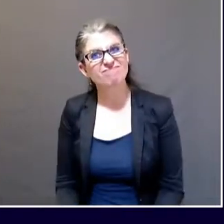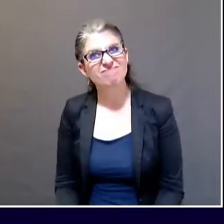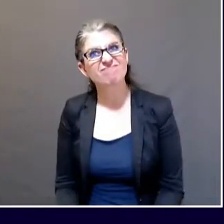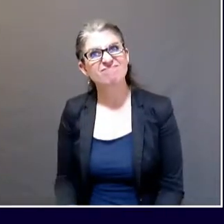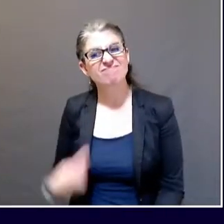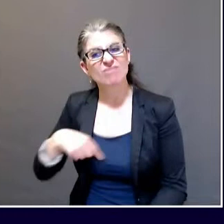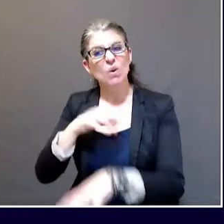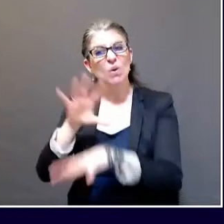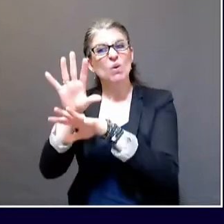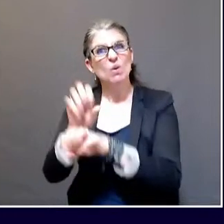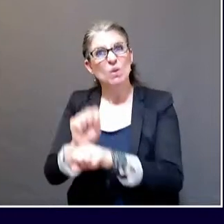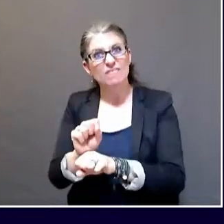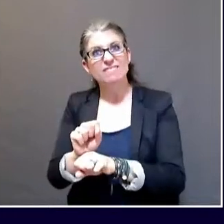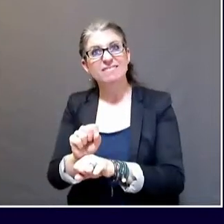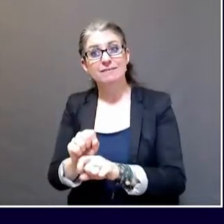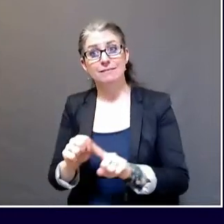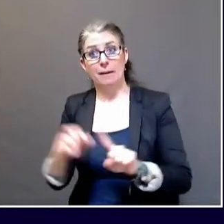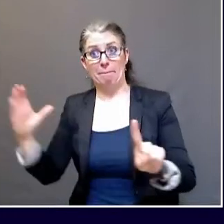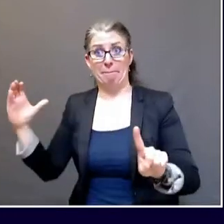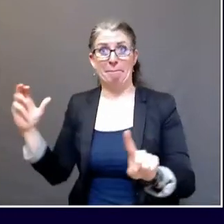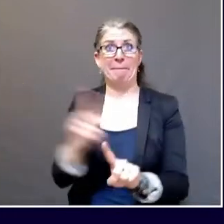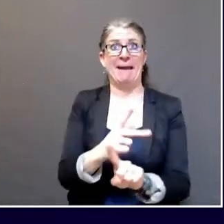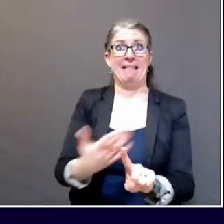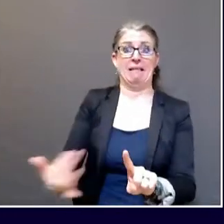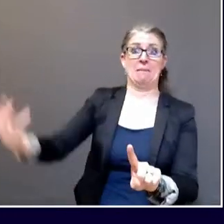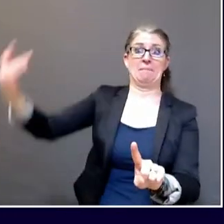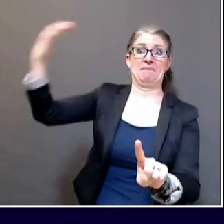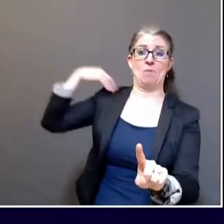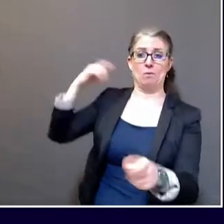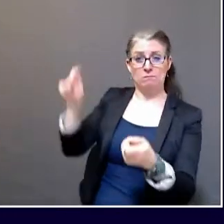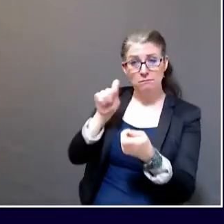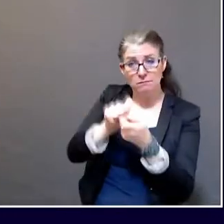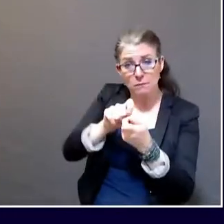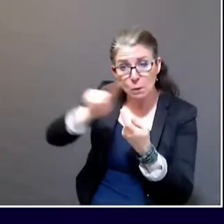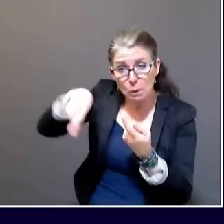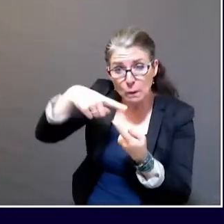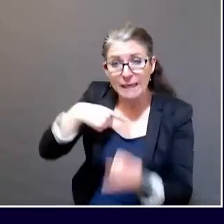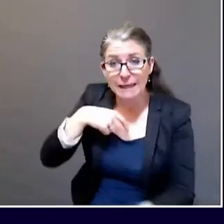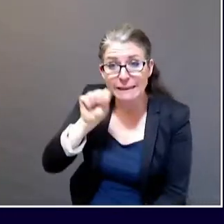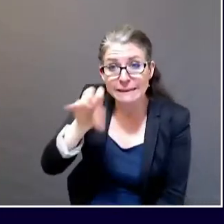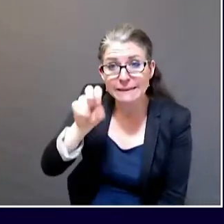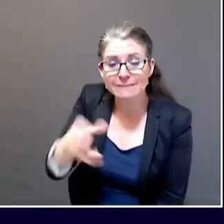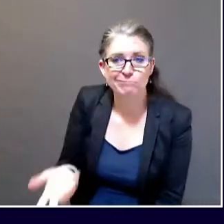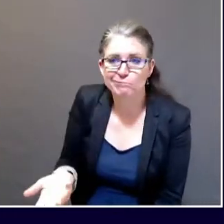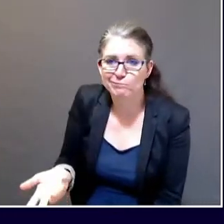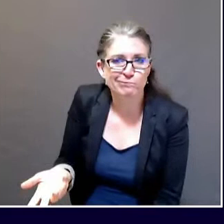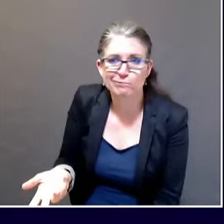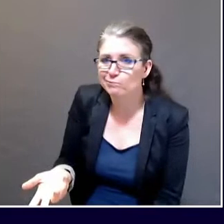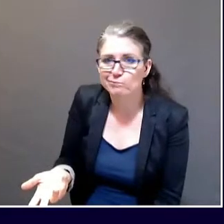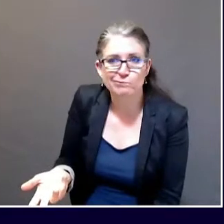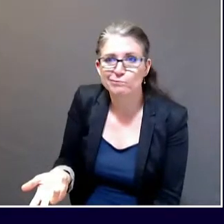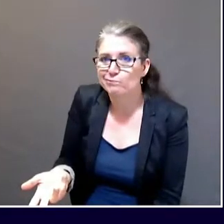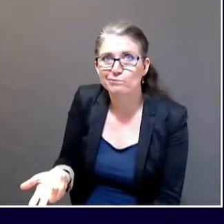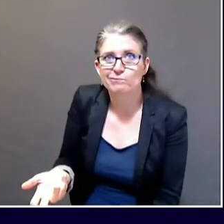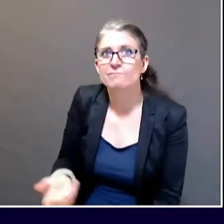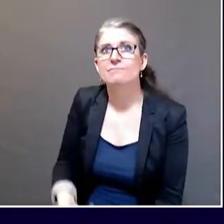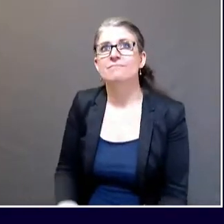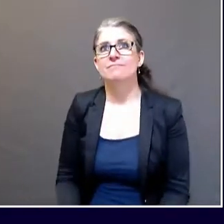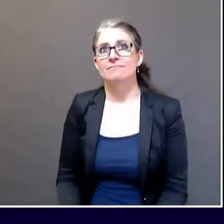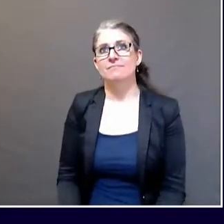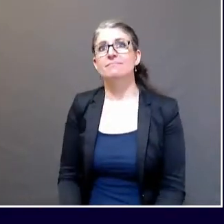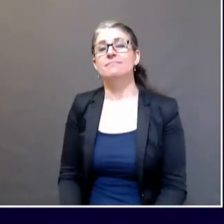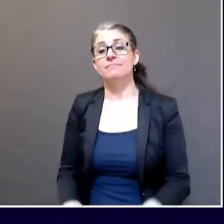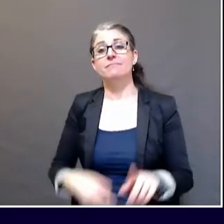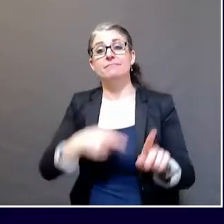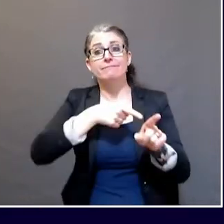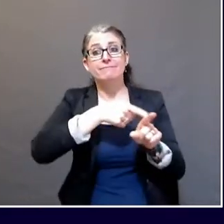really, really is too early to tell. There are unknowns still from an epidemiological standpoint, as well as a vaccine